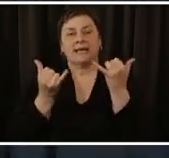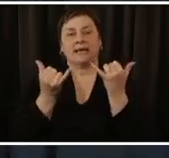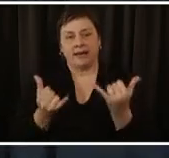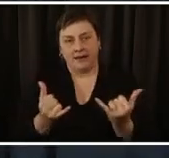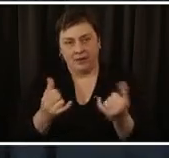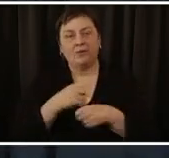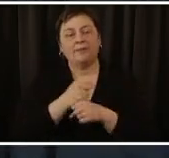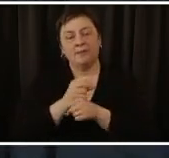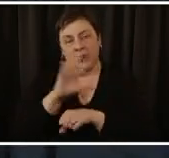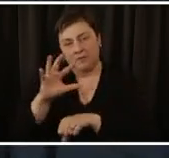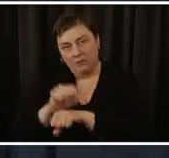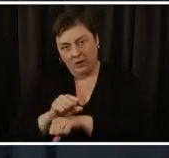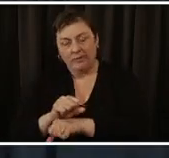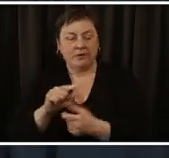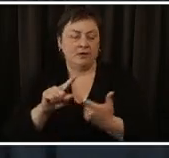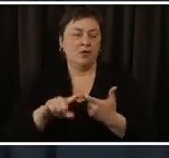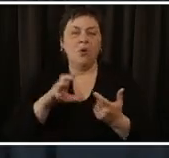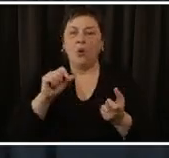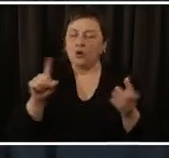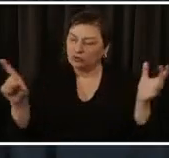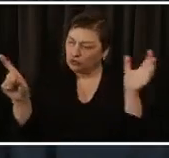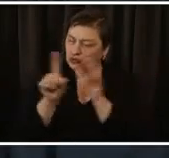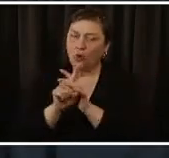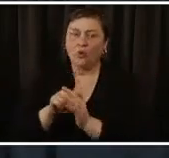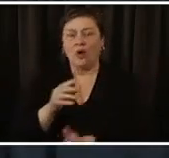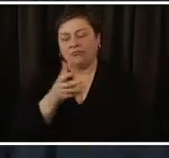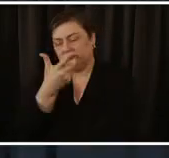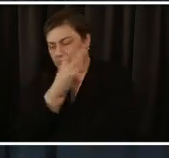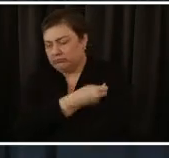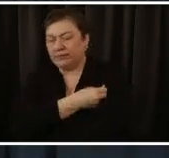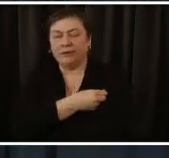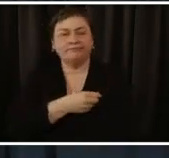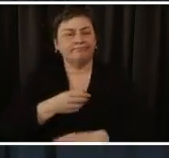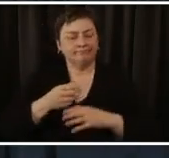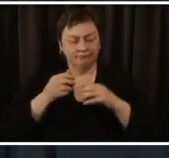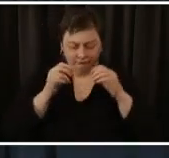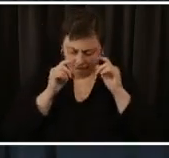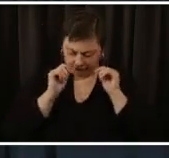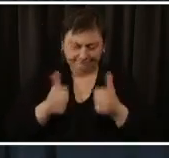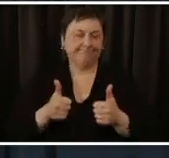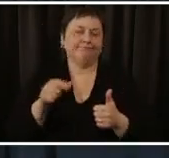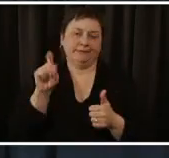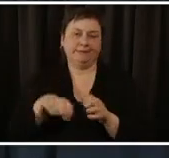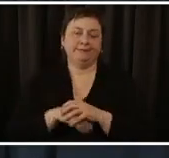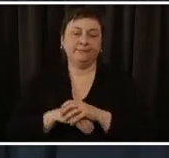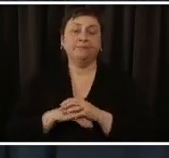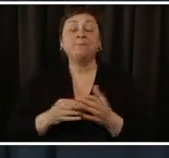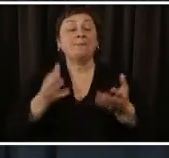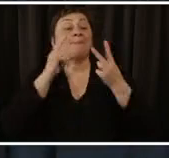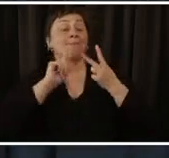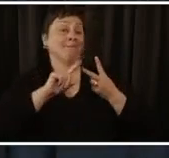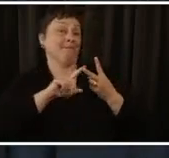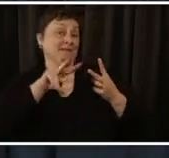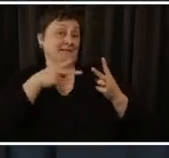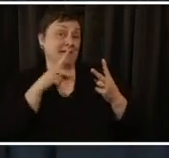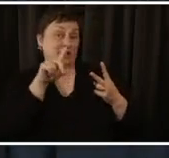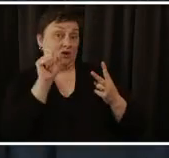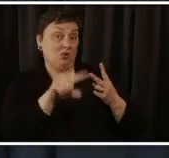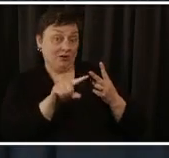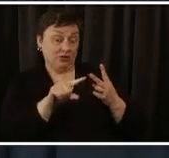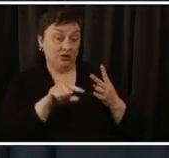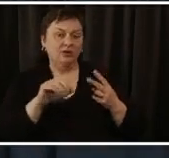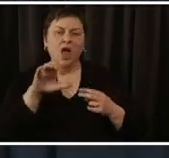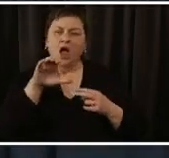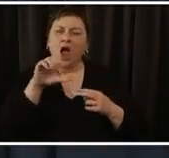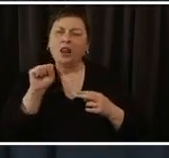do have enough vaccine for everybody. And on a slightly different topic, Governor, the Dr. Moma's Health and Wellness Clinic in Colorado